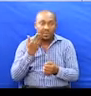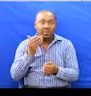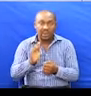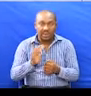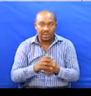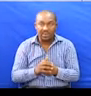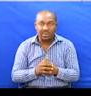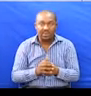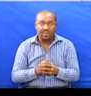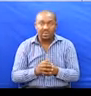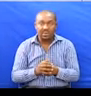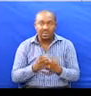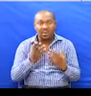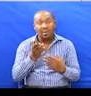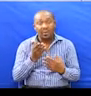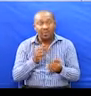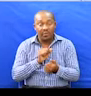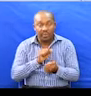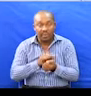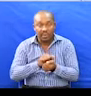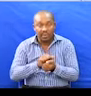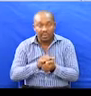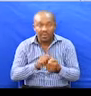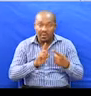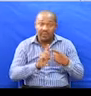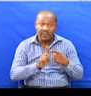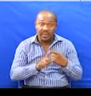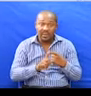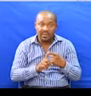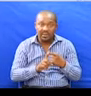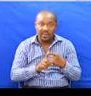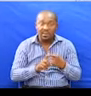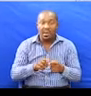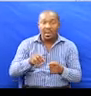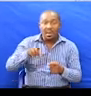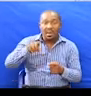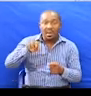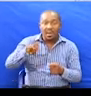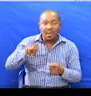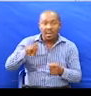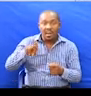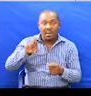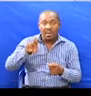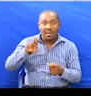What are the properties of protein? The first property is that proteins, they